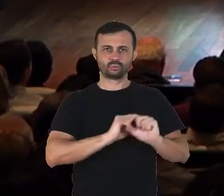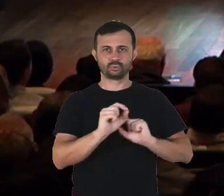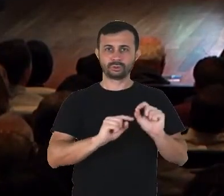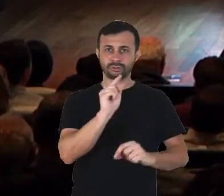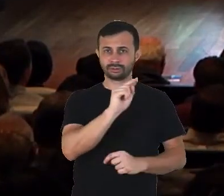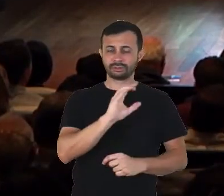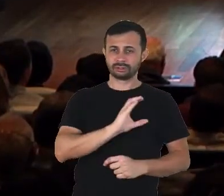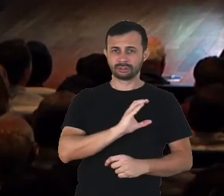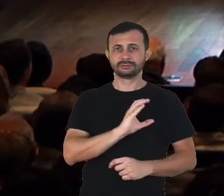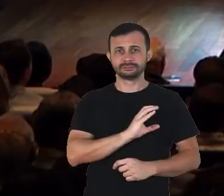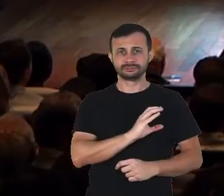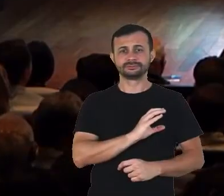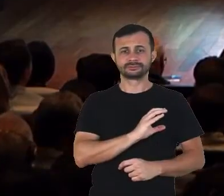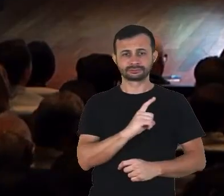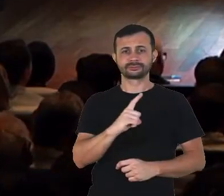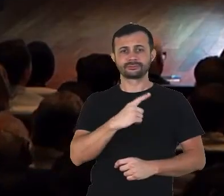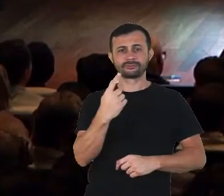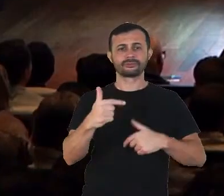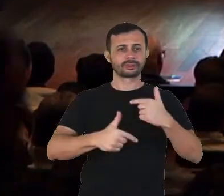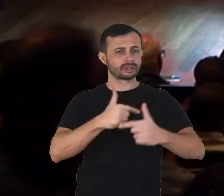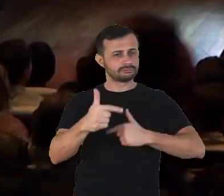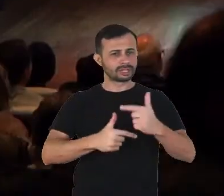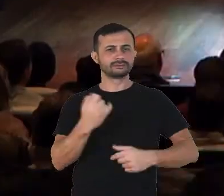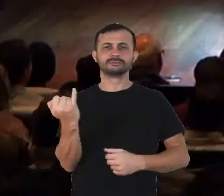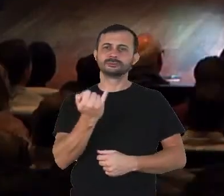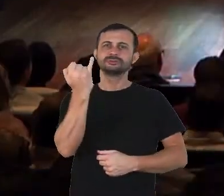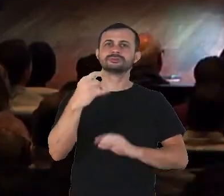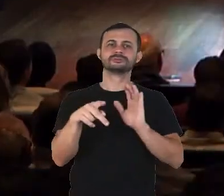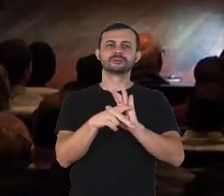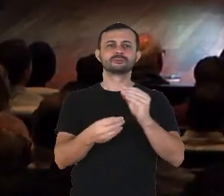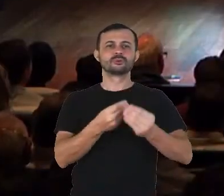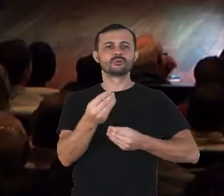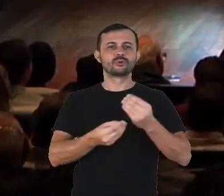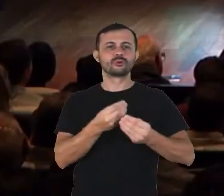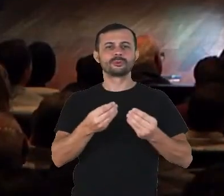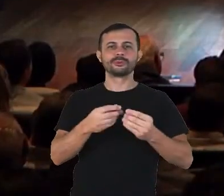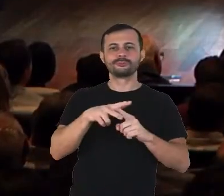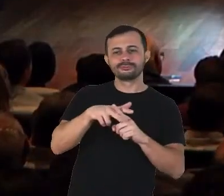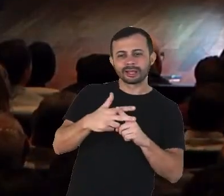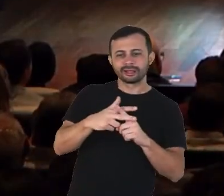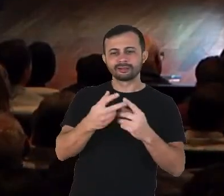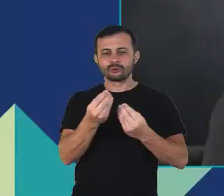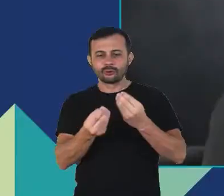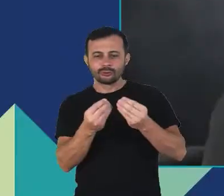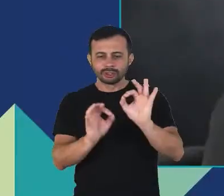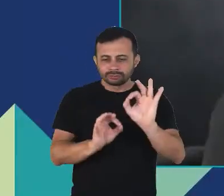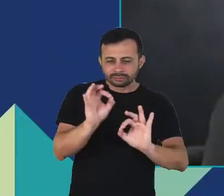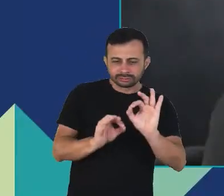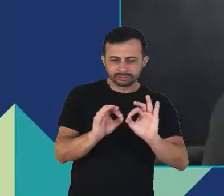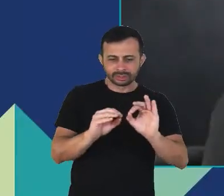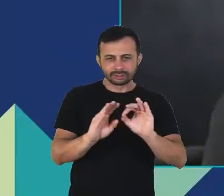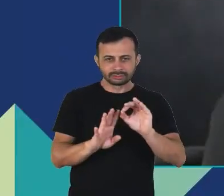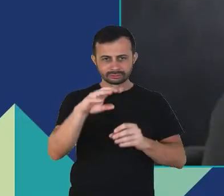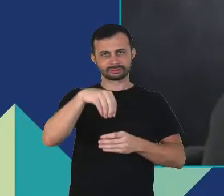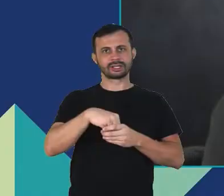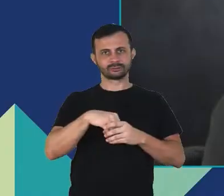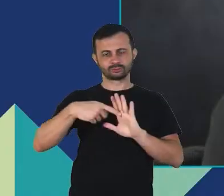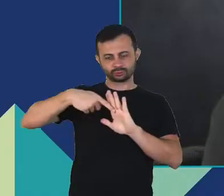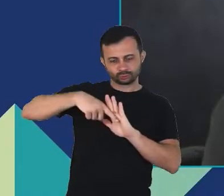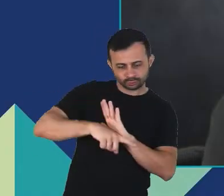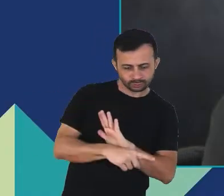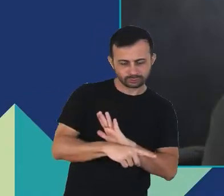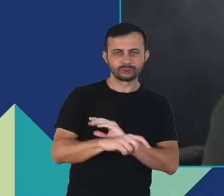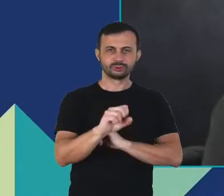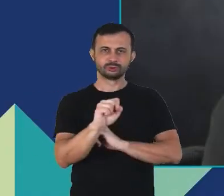soil mechanics, and many of you might be aware. There's a couple of books on